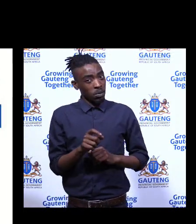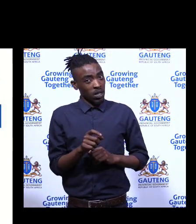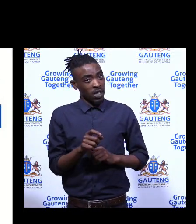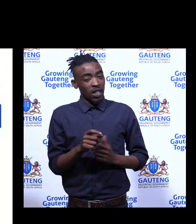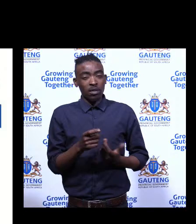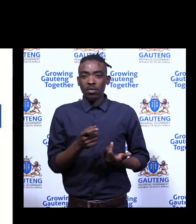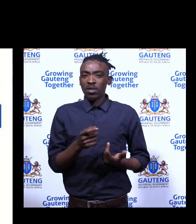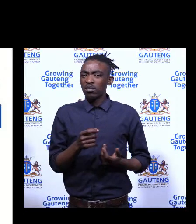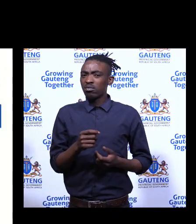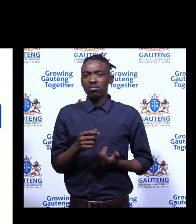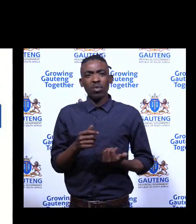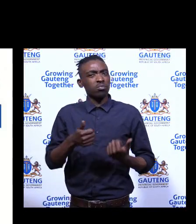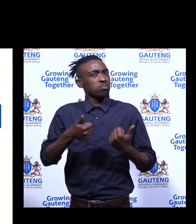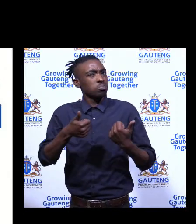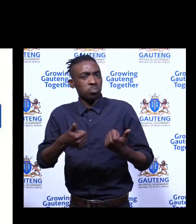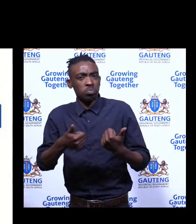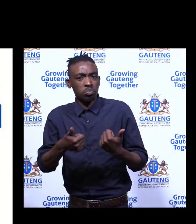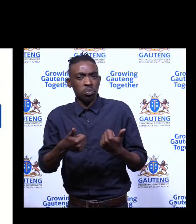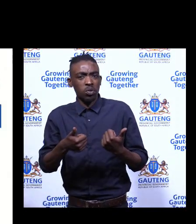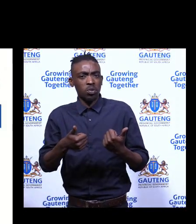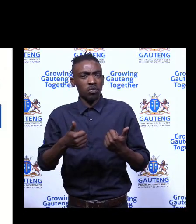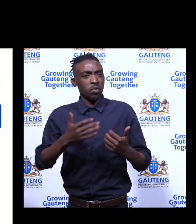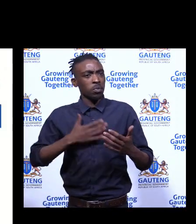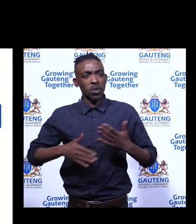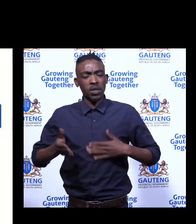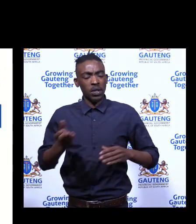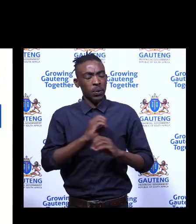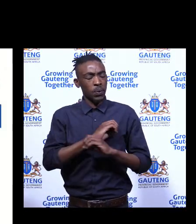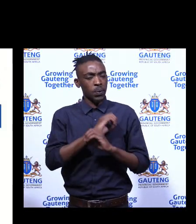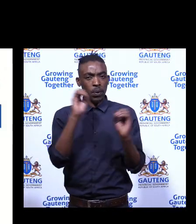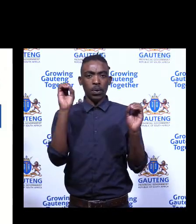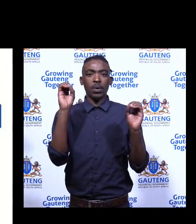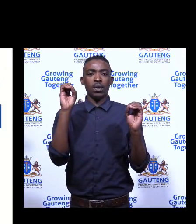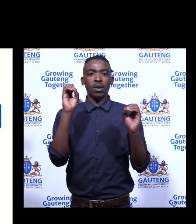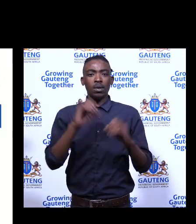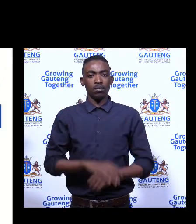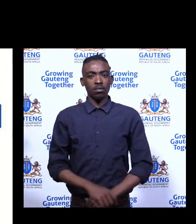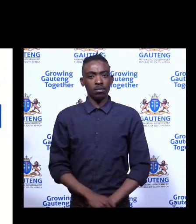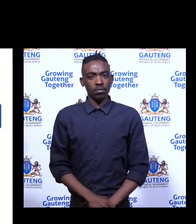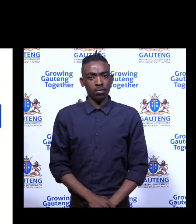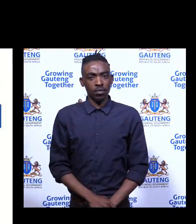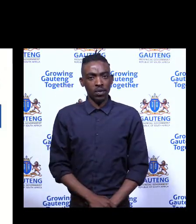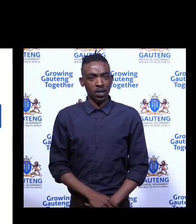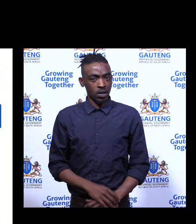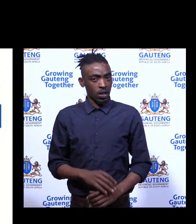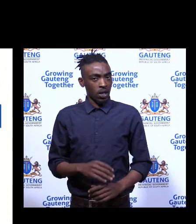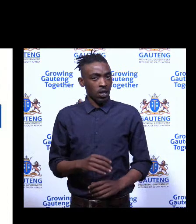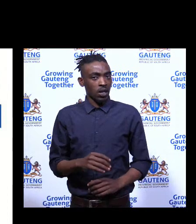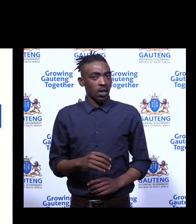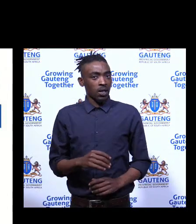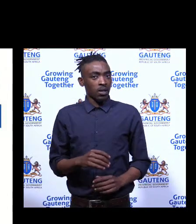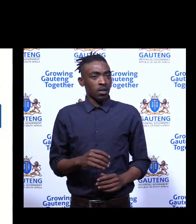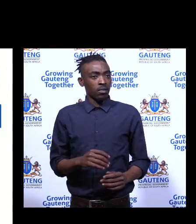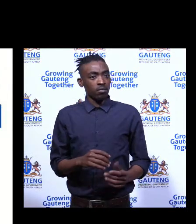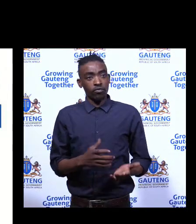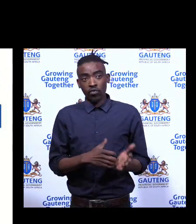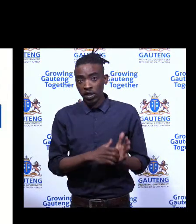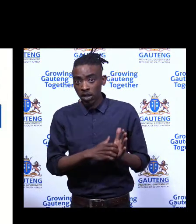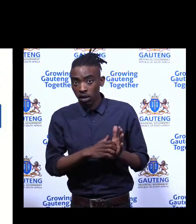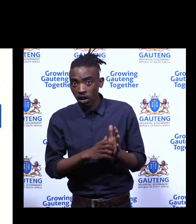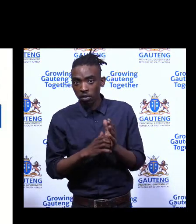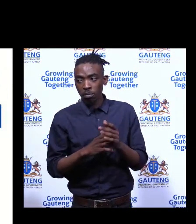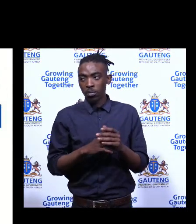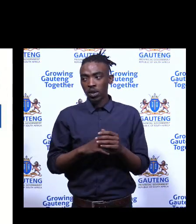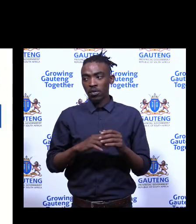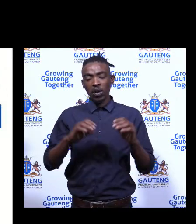inpatient care. They can be used to supplement where the emergency department sections